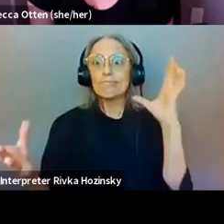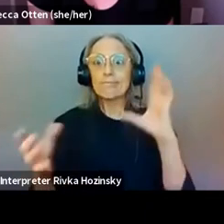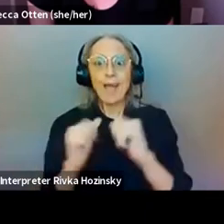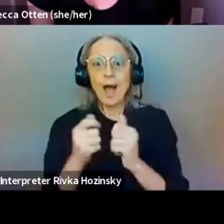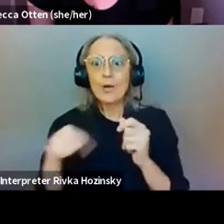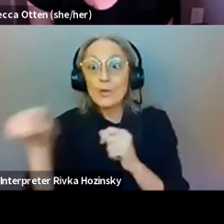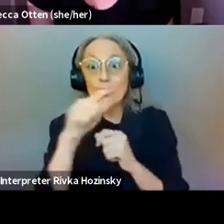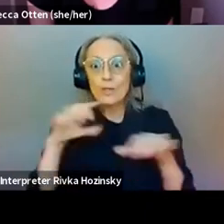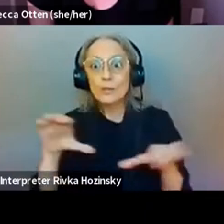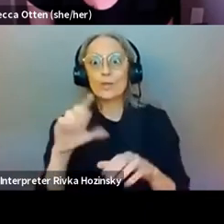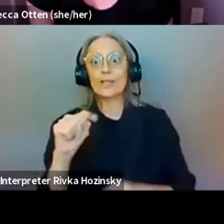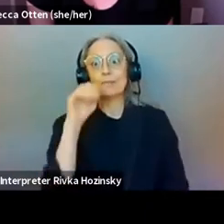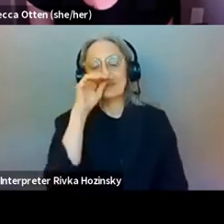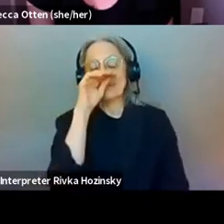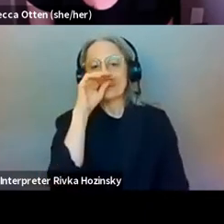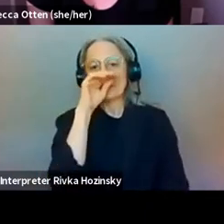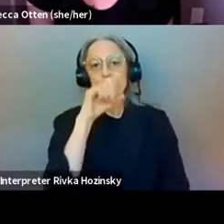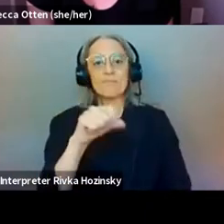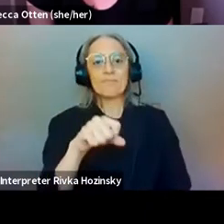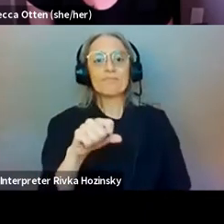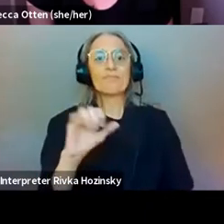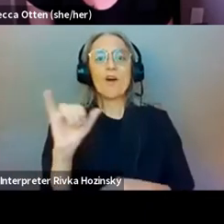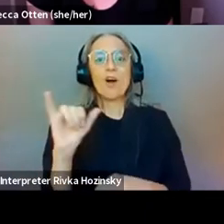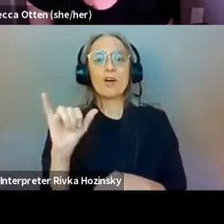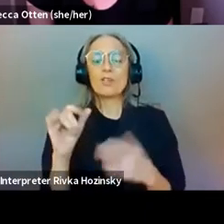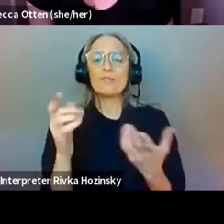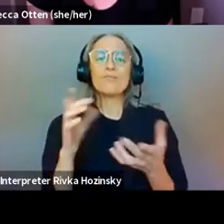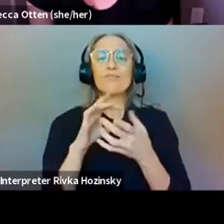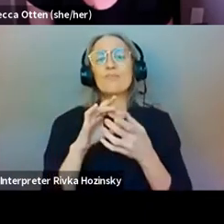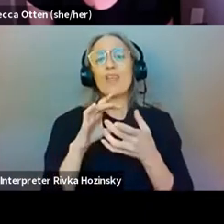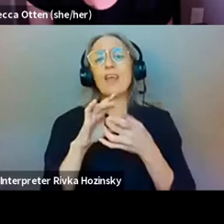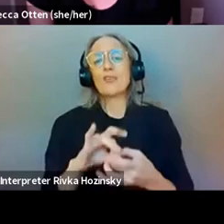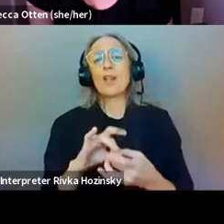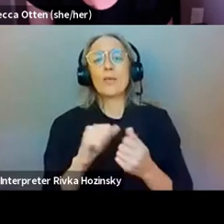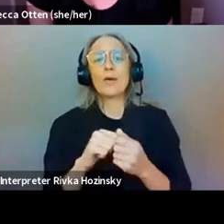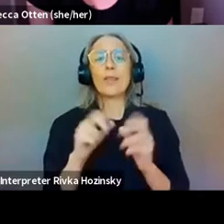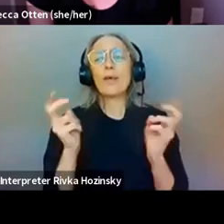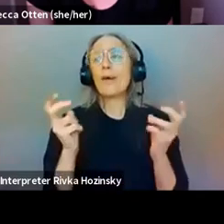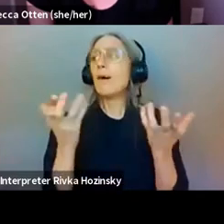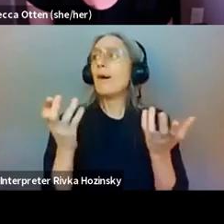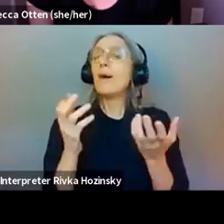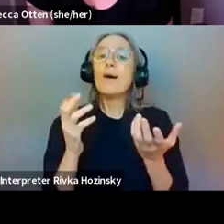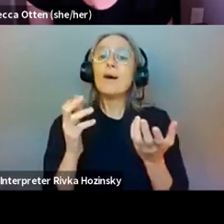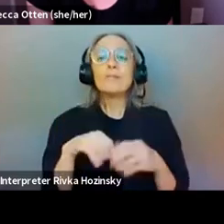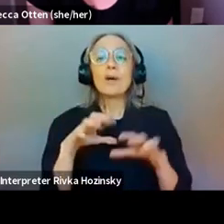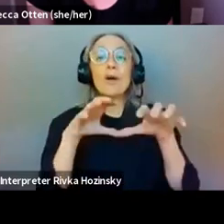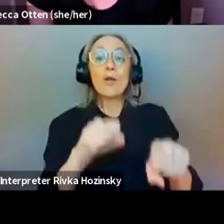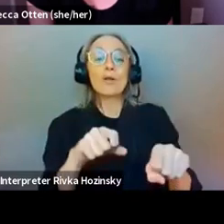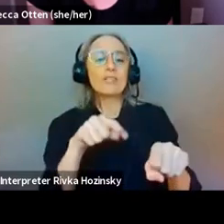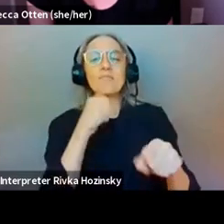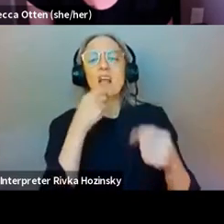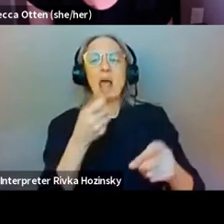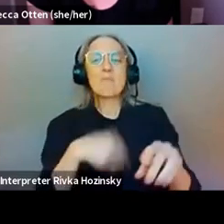and again, also kind of like the conversation about like, well, you know, like so there's no more, you know, colonialism doesn't exist anymore, right?